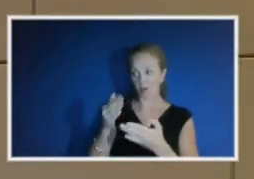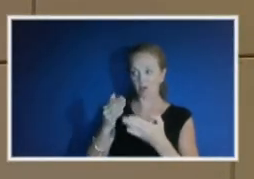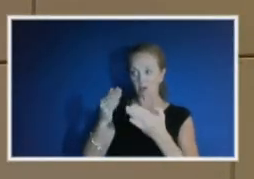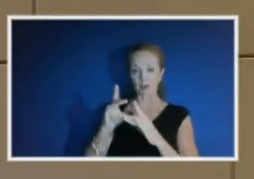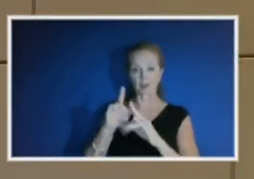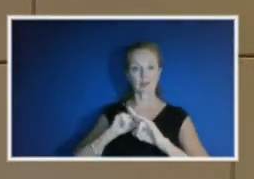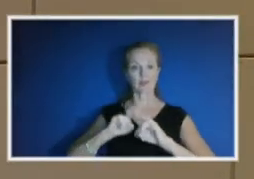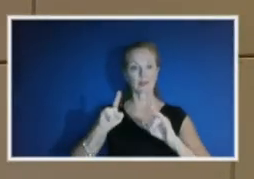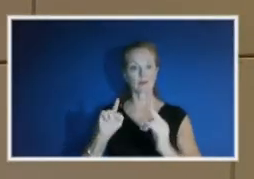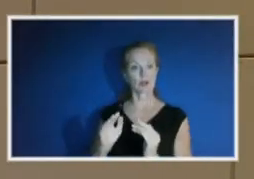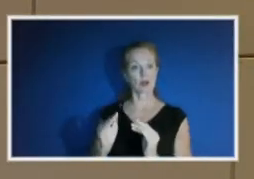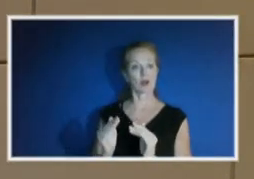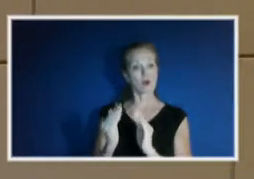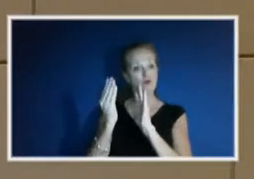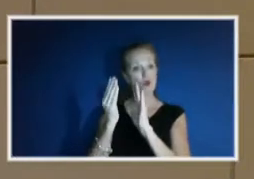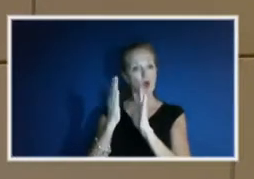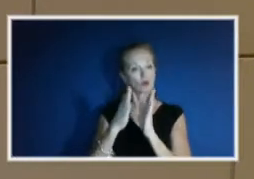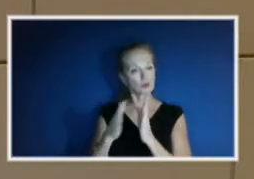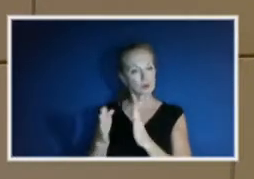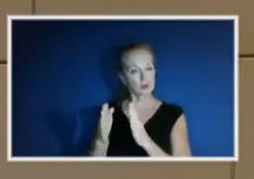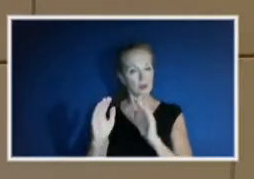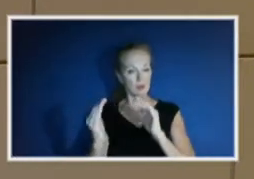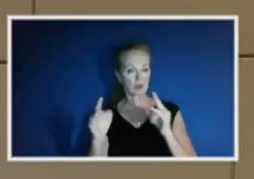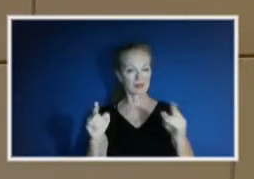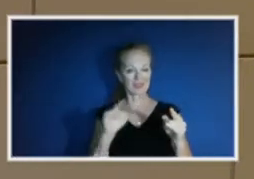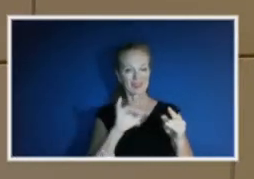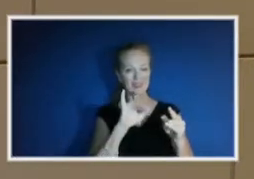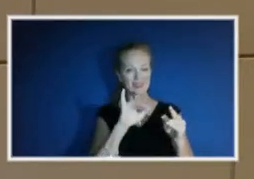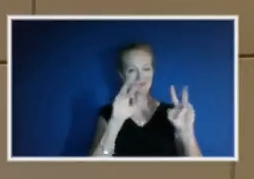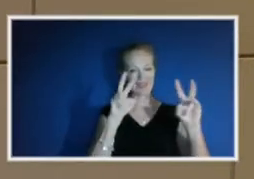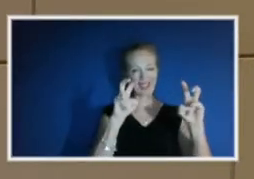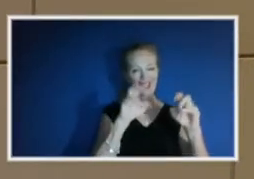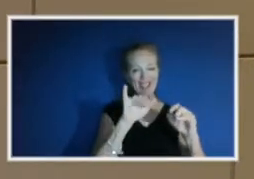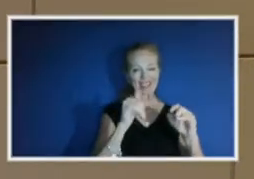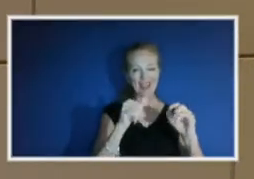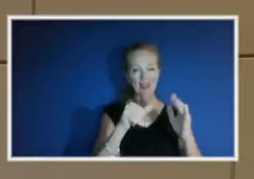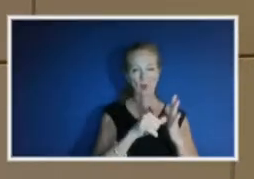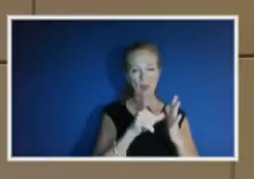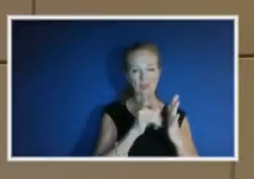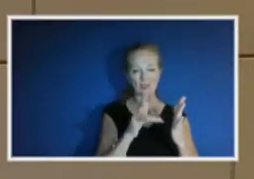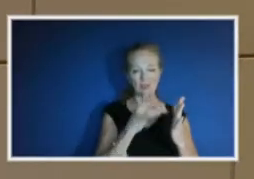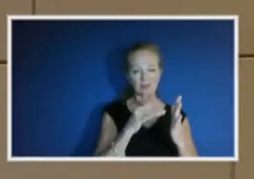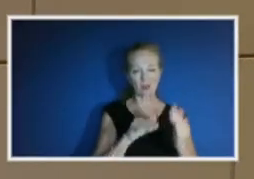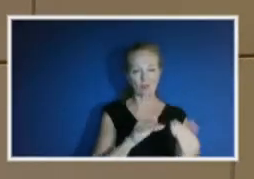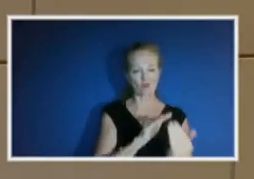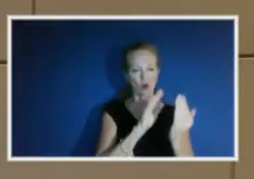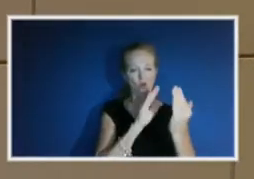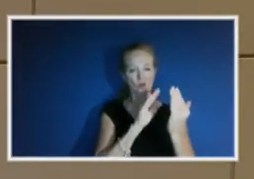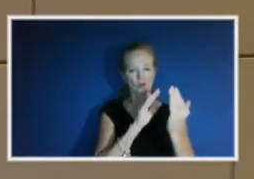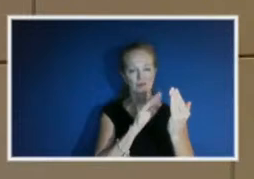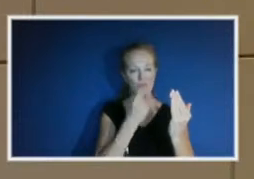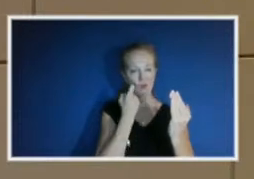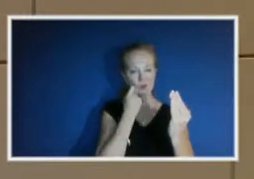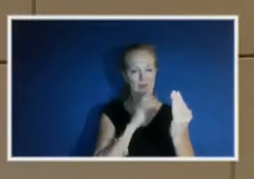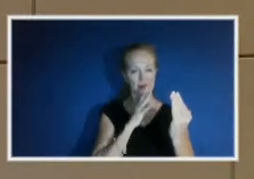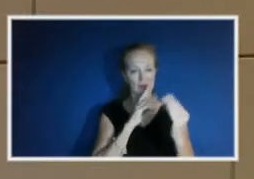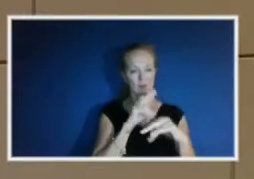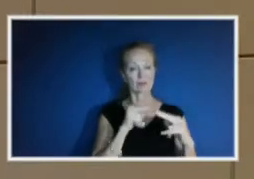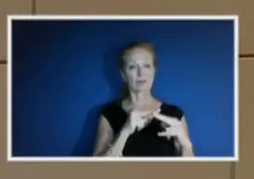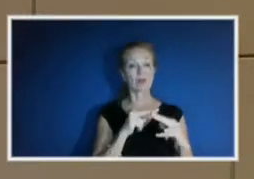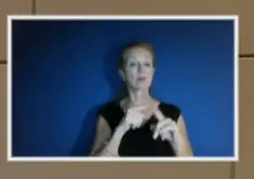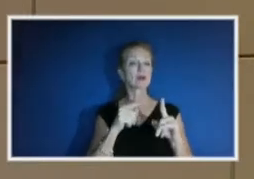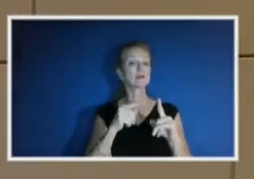a different approach as opposed to that yellow pages approach that Mr. Driggs mentioned. But maybe it's up to us to figure